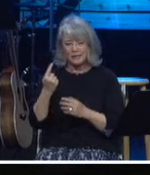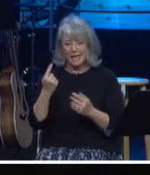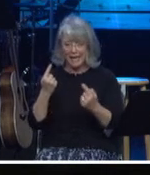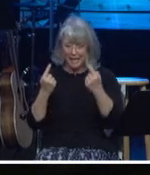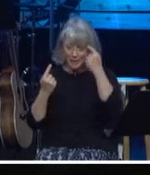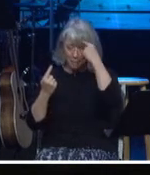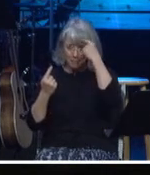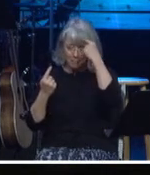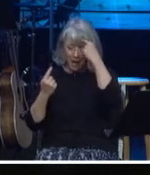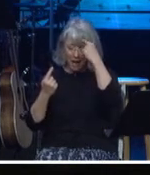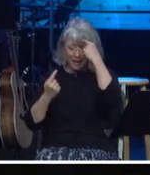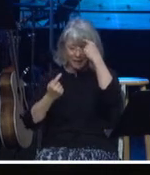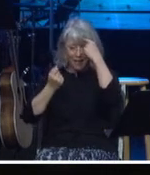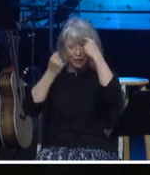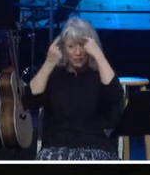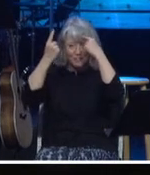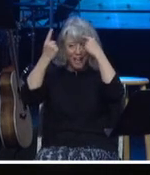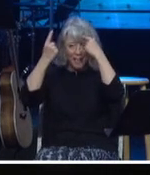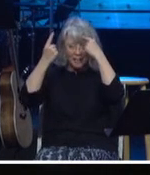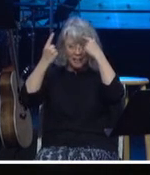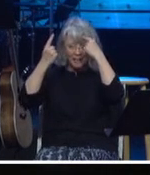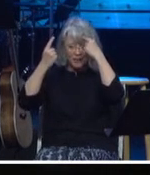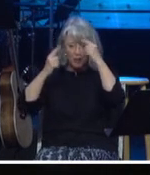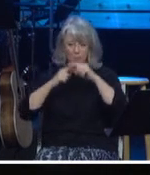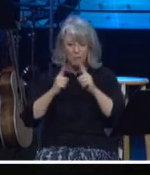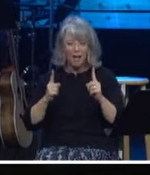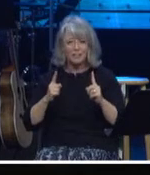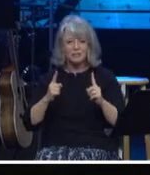understanding, but on the state of his heart.